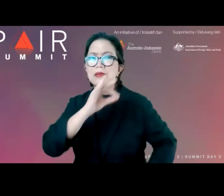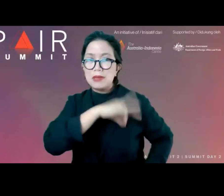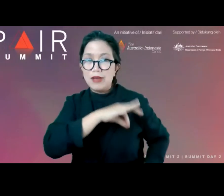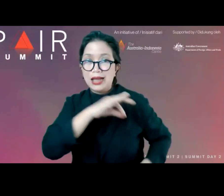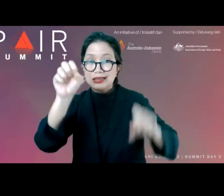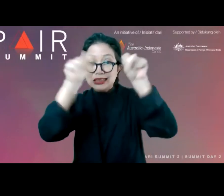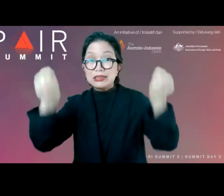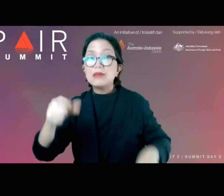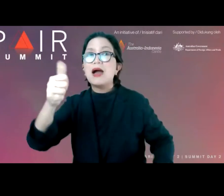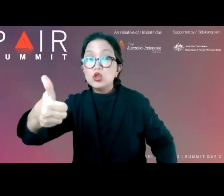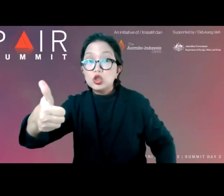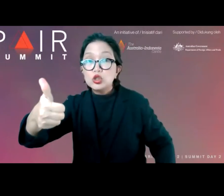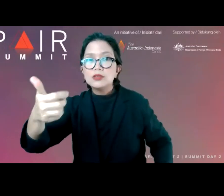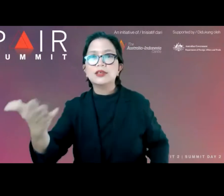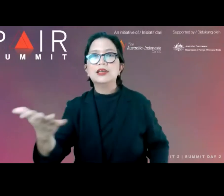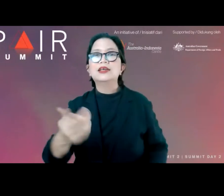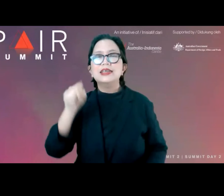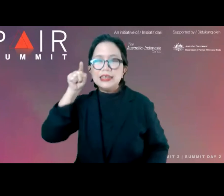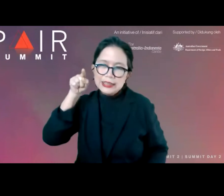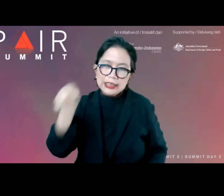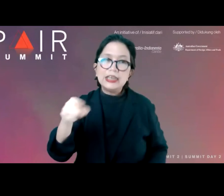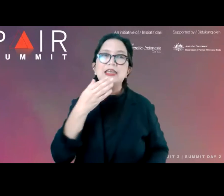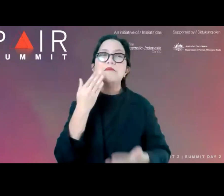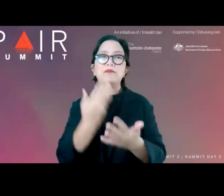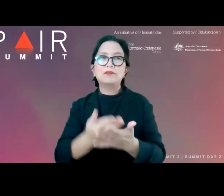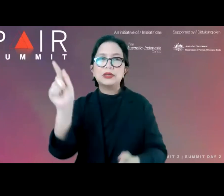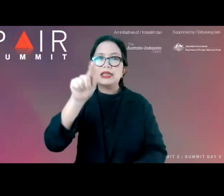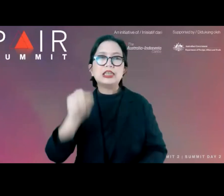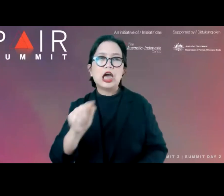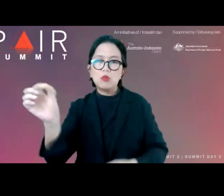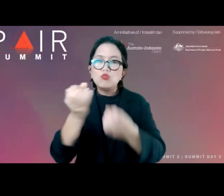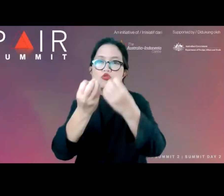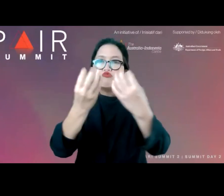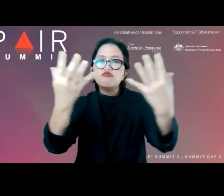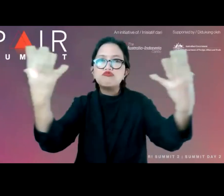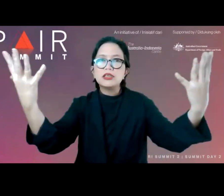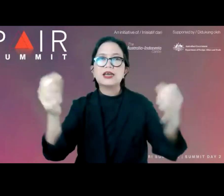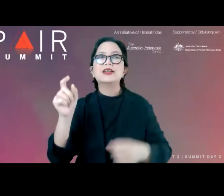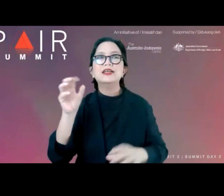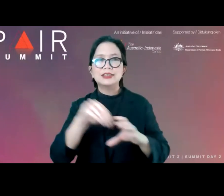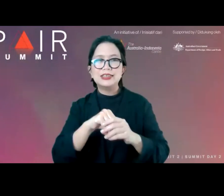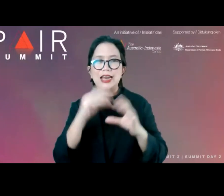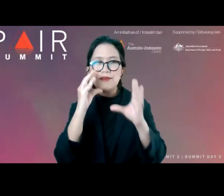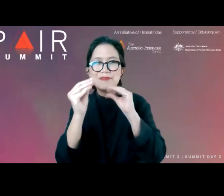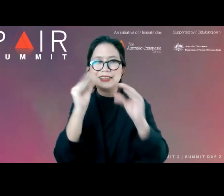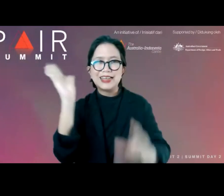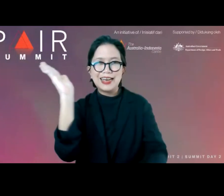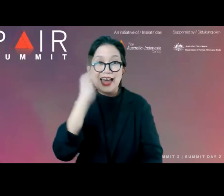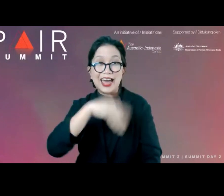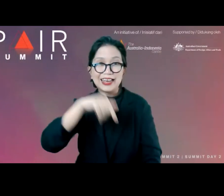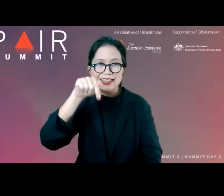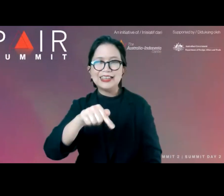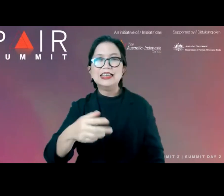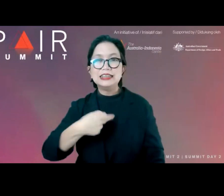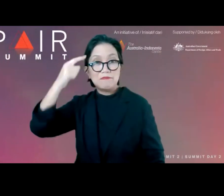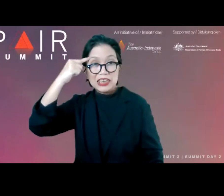really looked at in depth during these discussions today, but I would say that this is really, really important. Making the